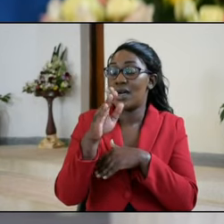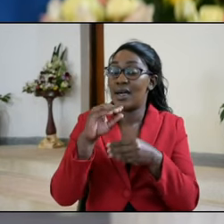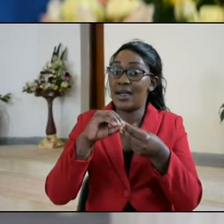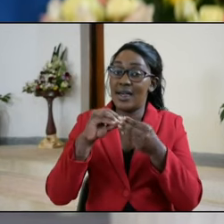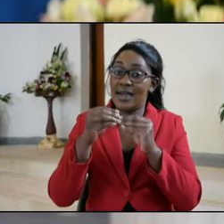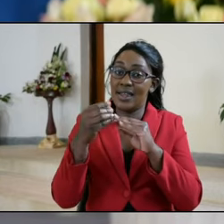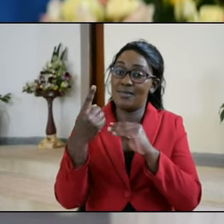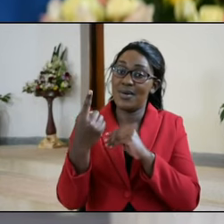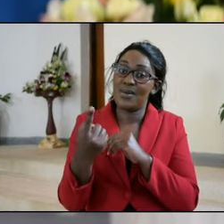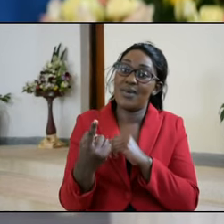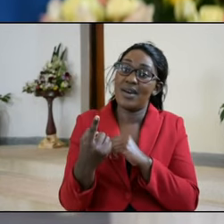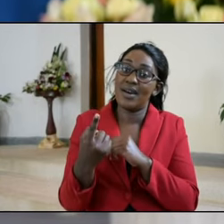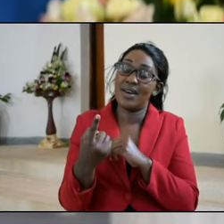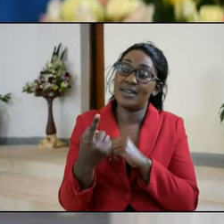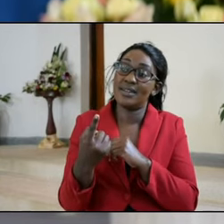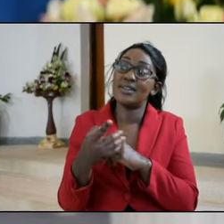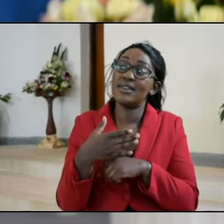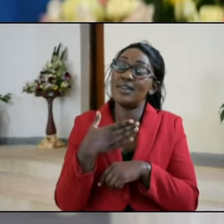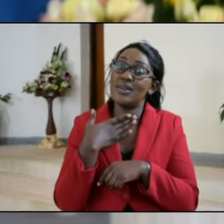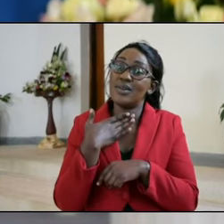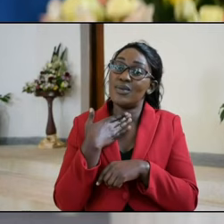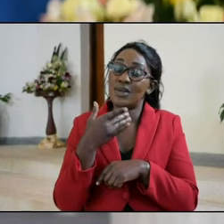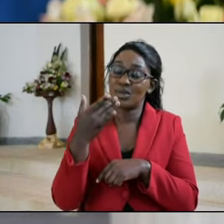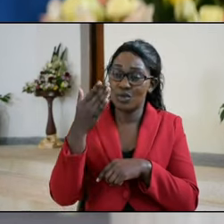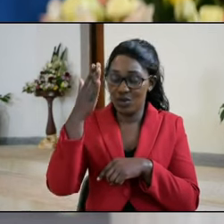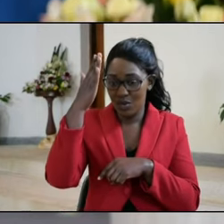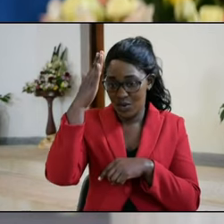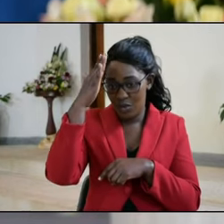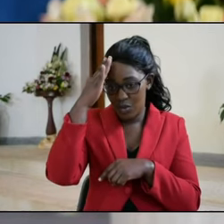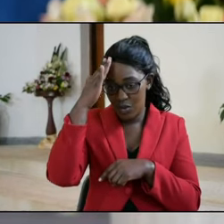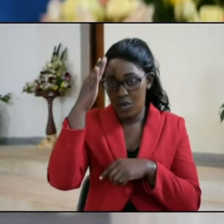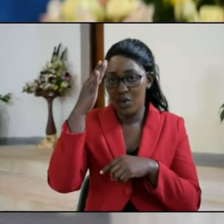one, we would want to consider